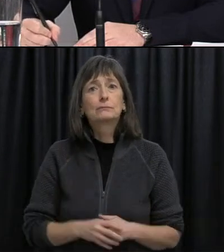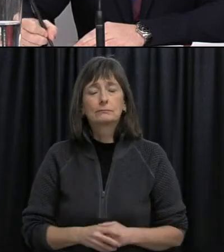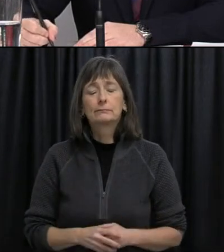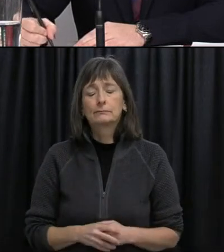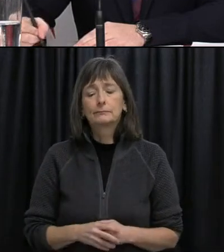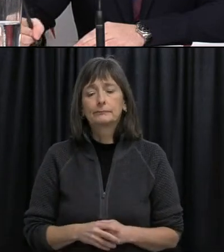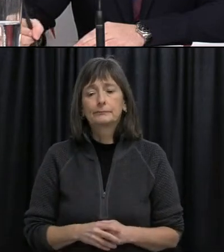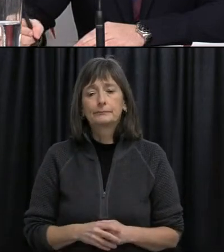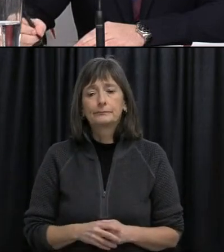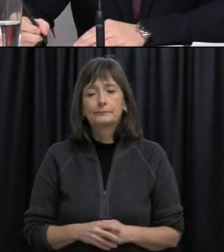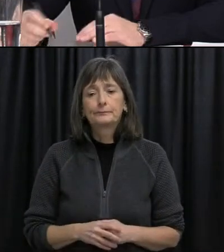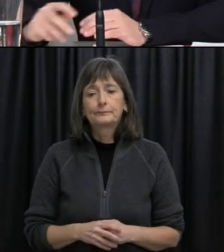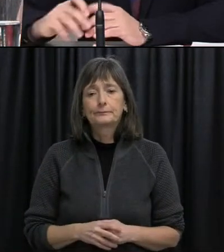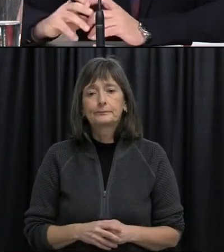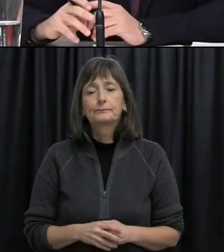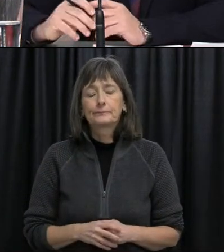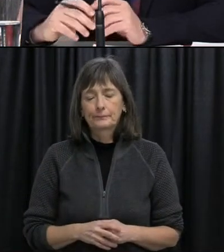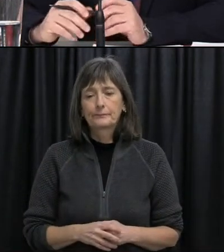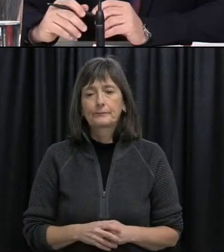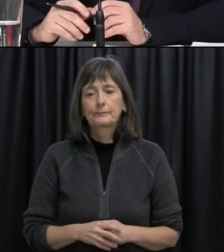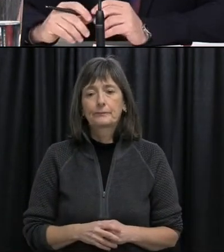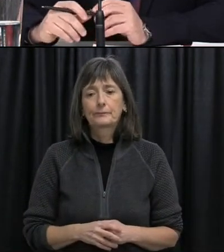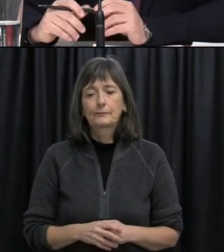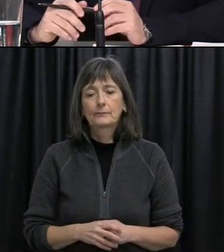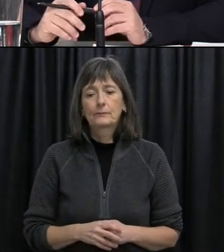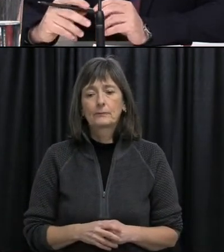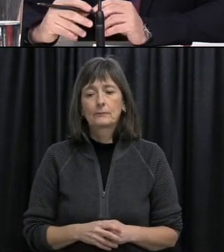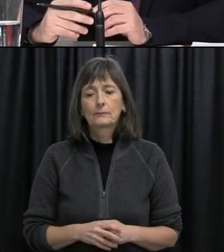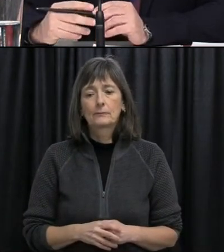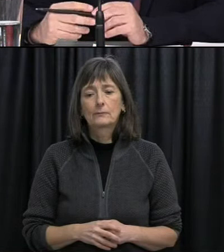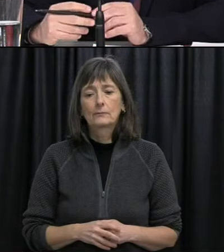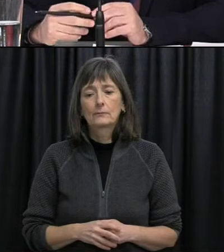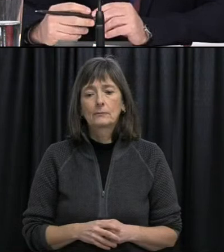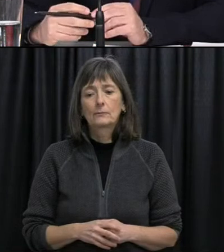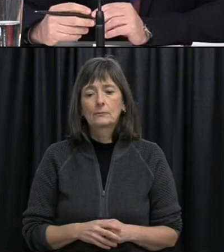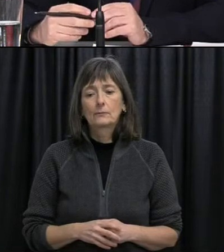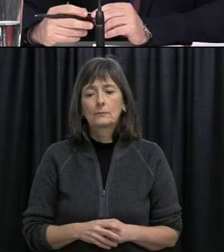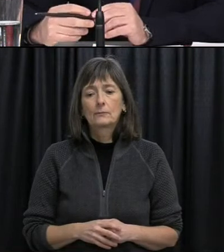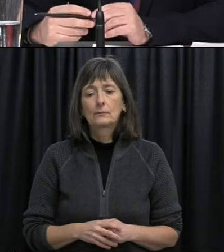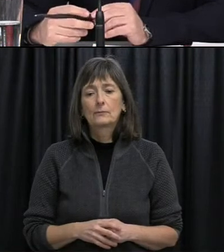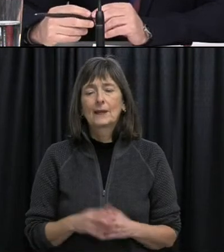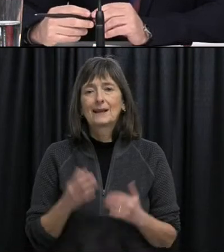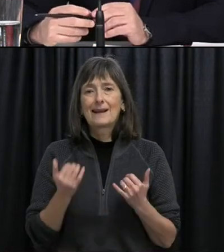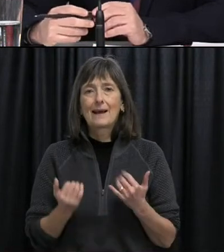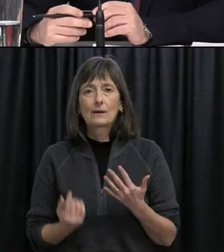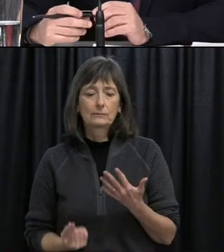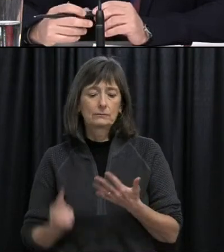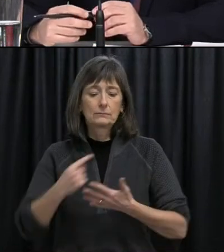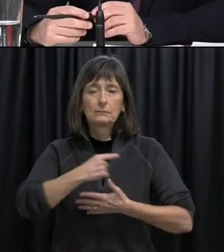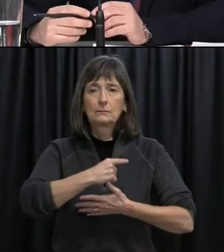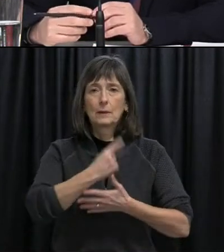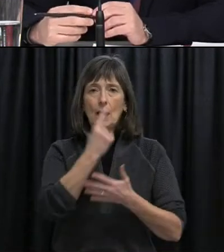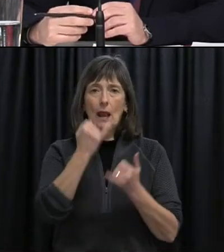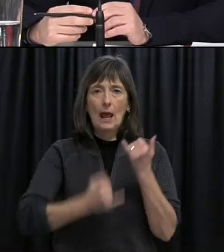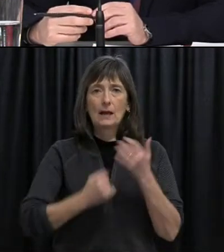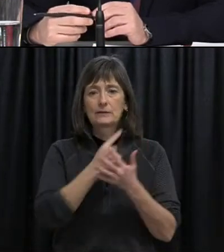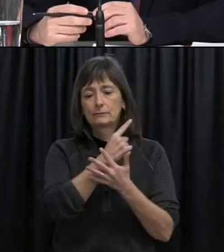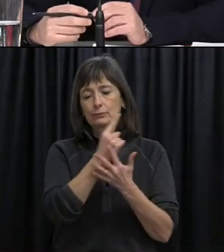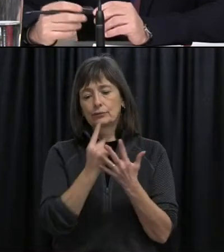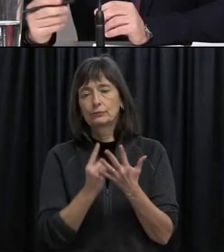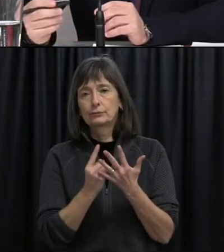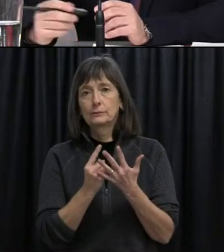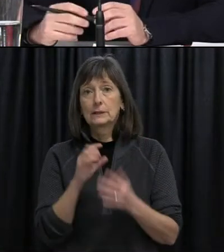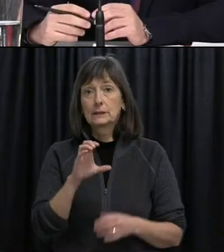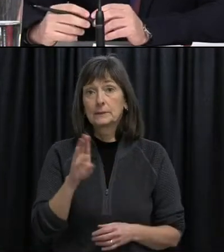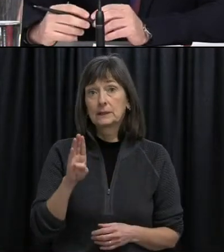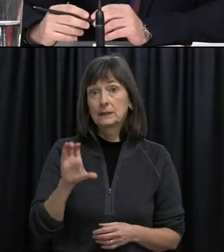it. Thanks, Josie. I will now go back through each reporter to see if you have one final question. Peter